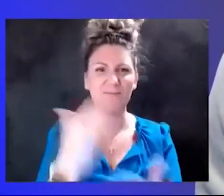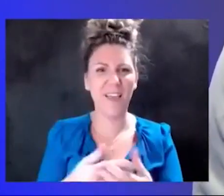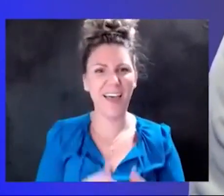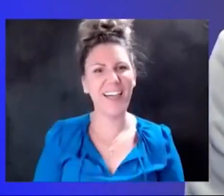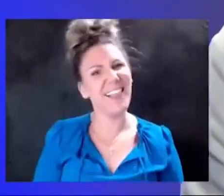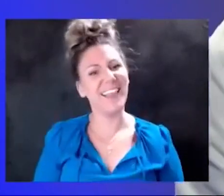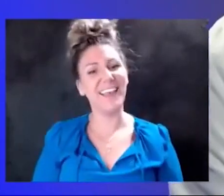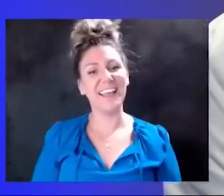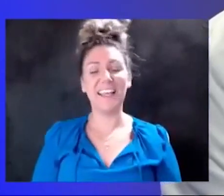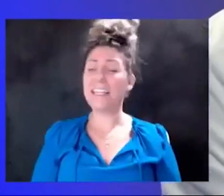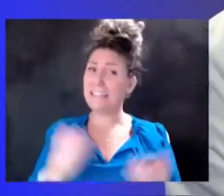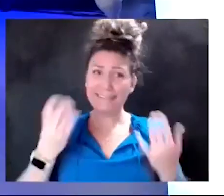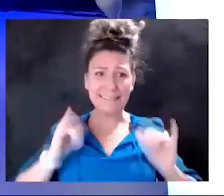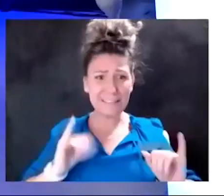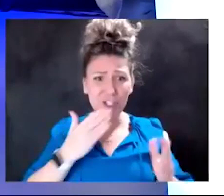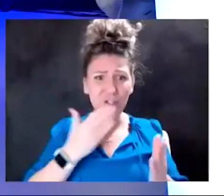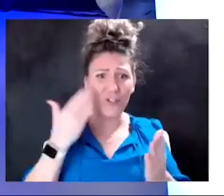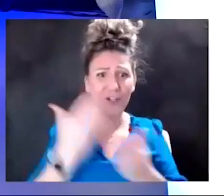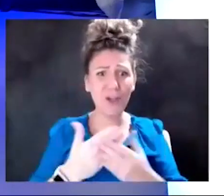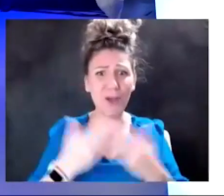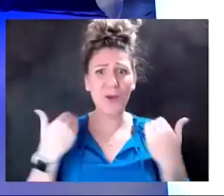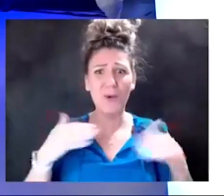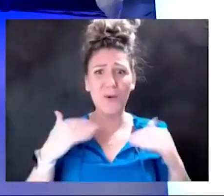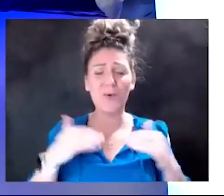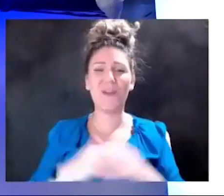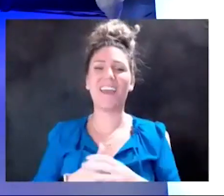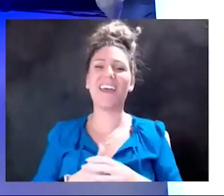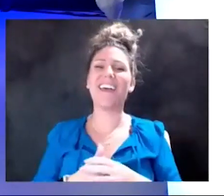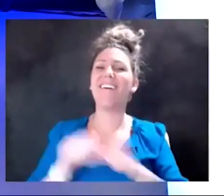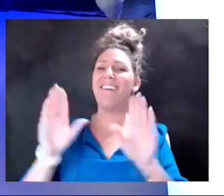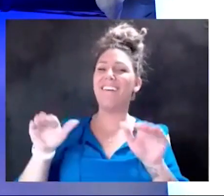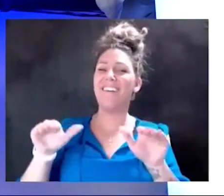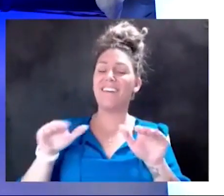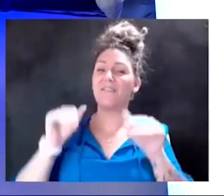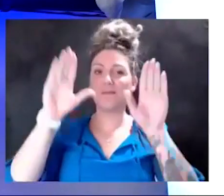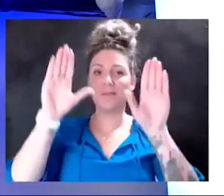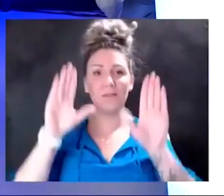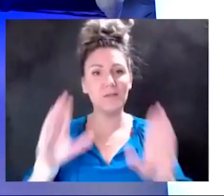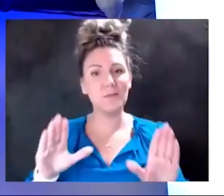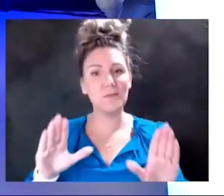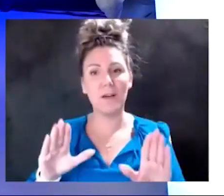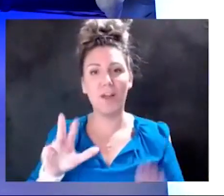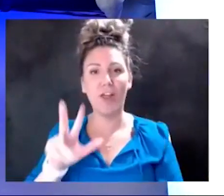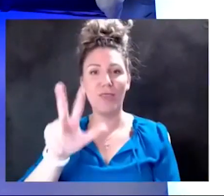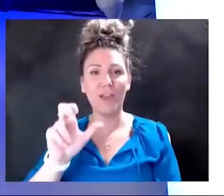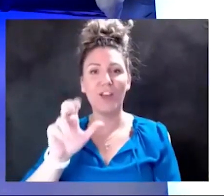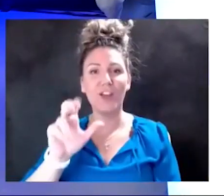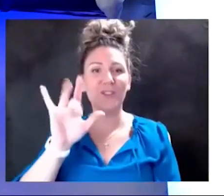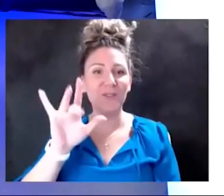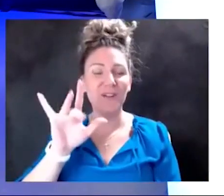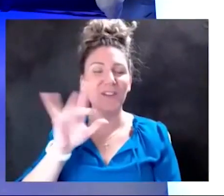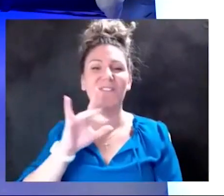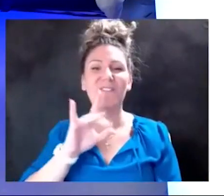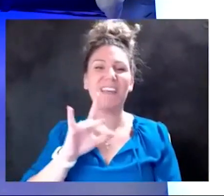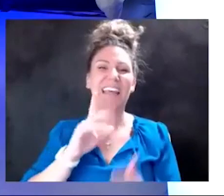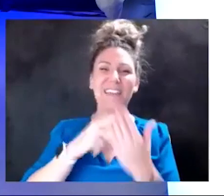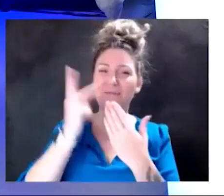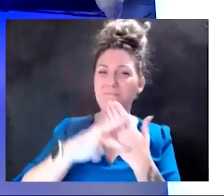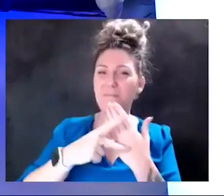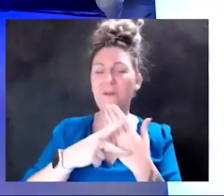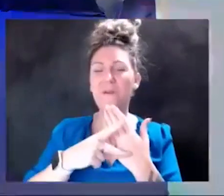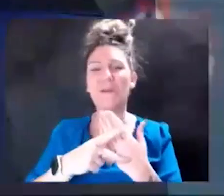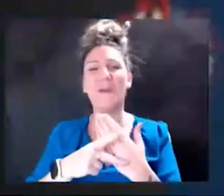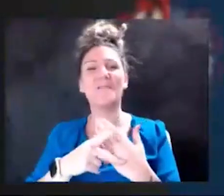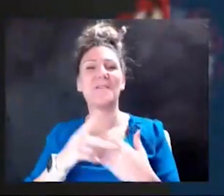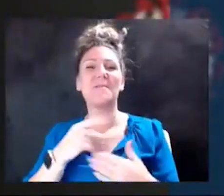pretty darn good to get that far. absolutely. So, hey, this has been a great 325th episode of the Morning Media Update. Tomorrow,